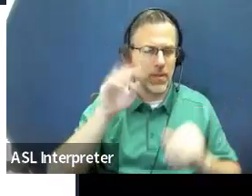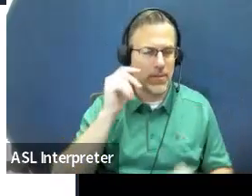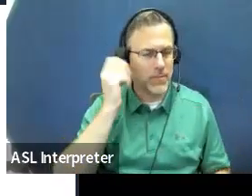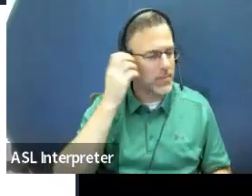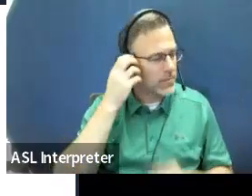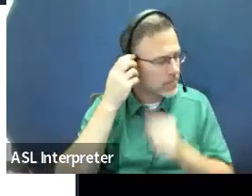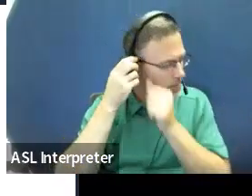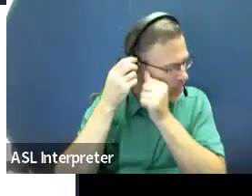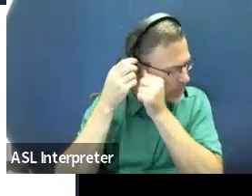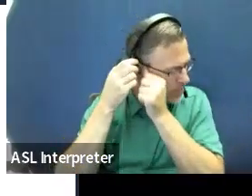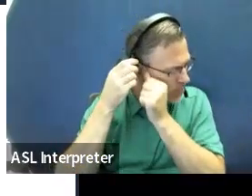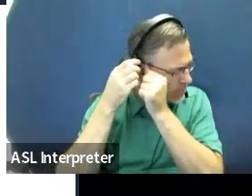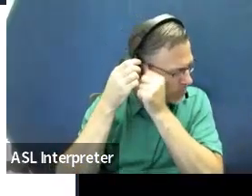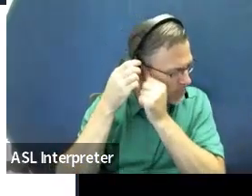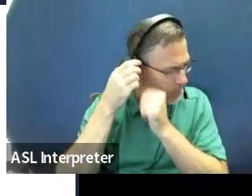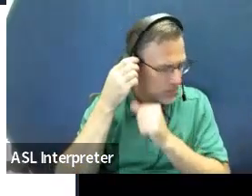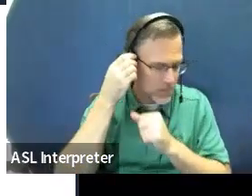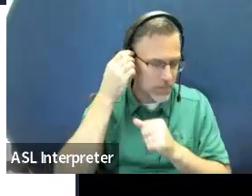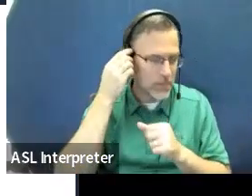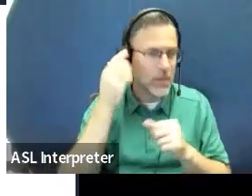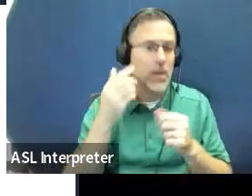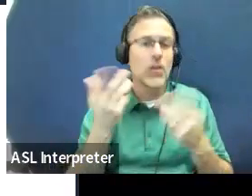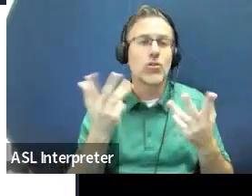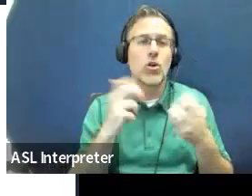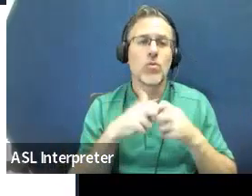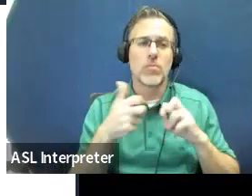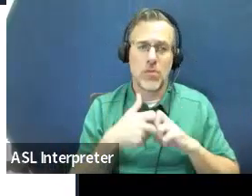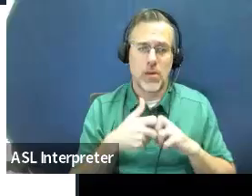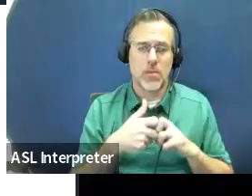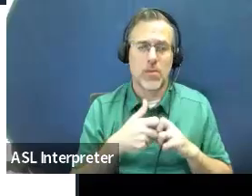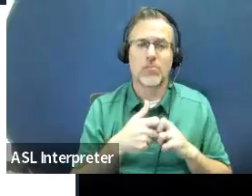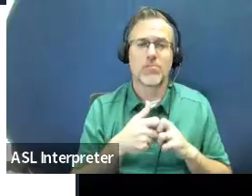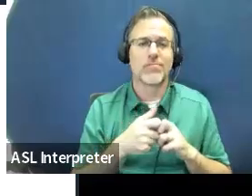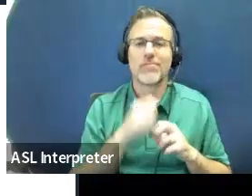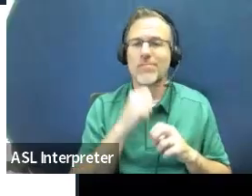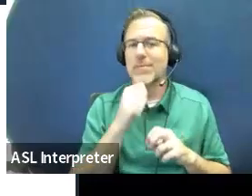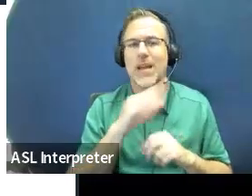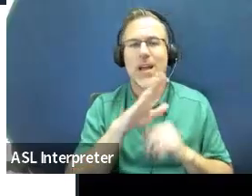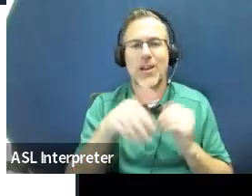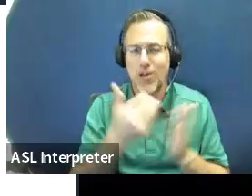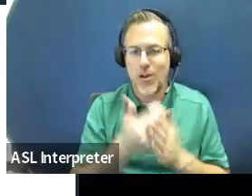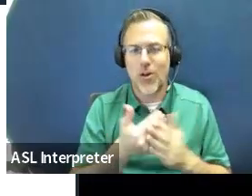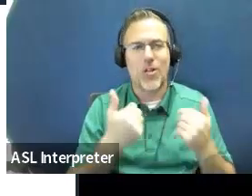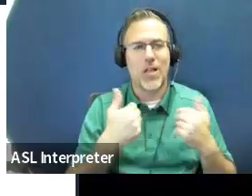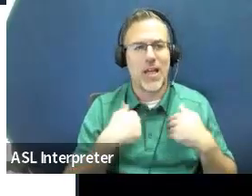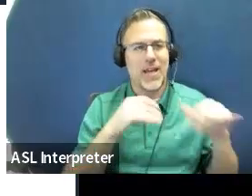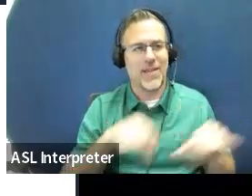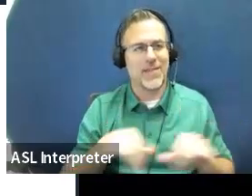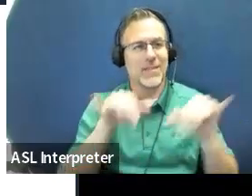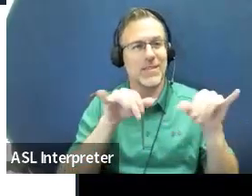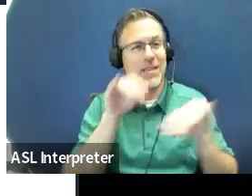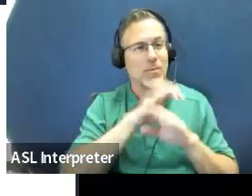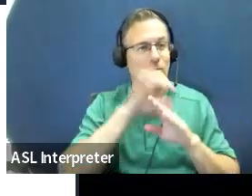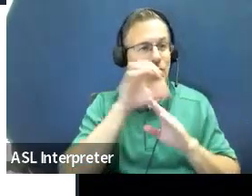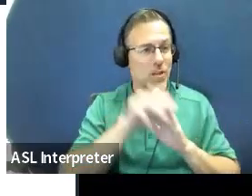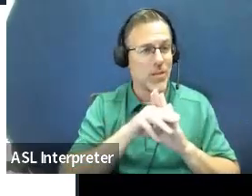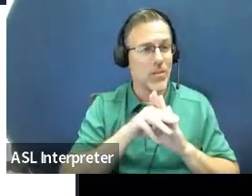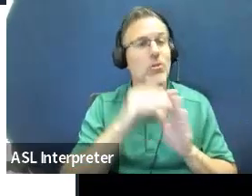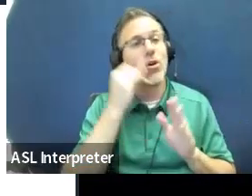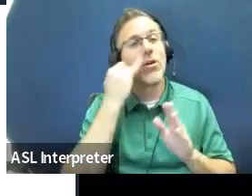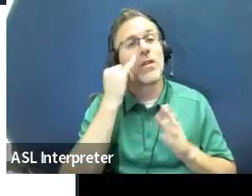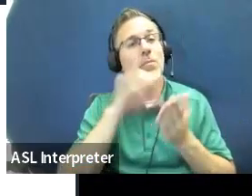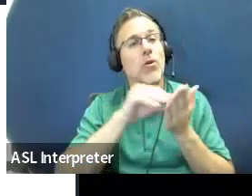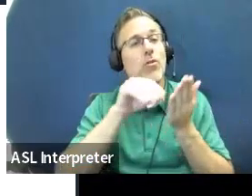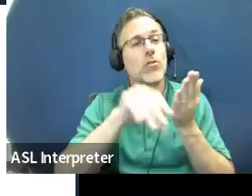Now, the problem with that is that not everyone has the same curriculum as you. So if the student moves